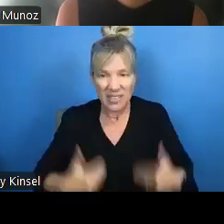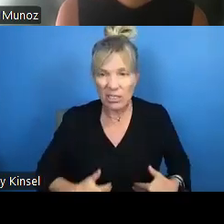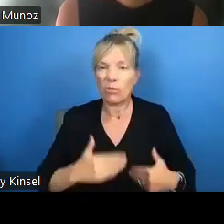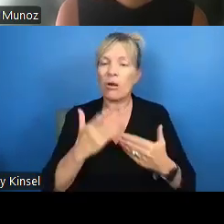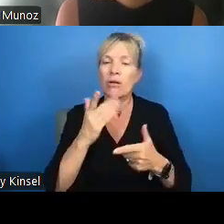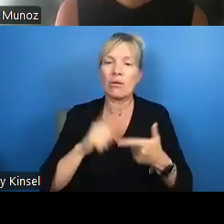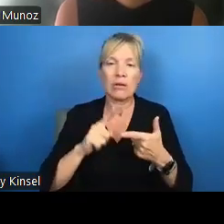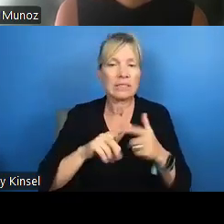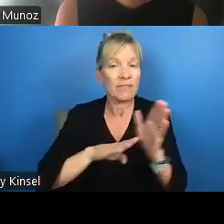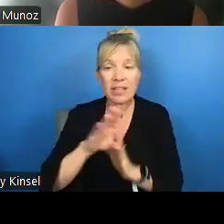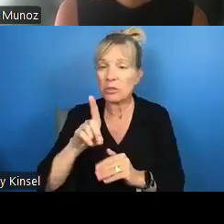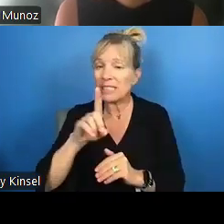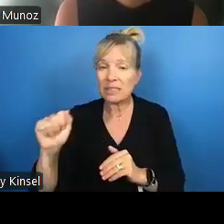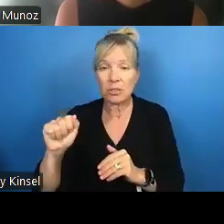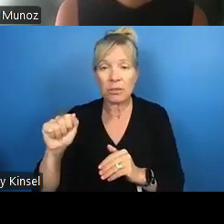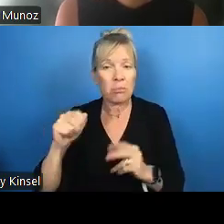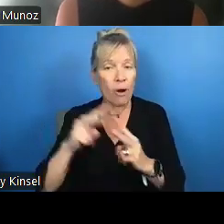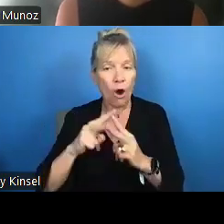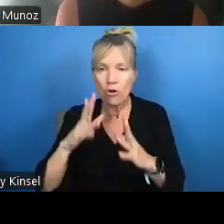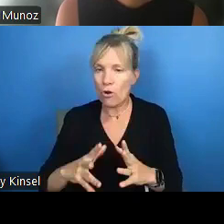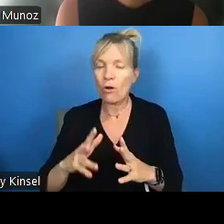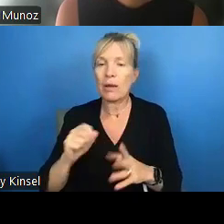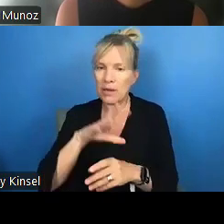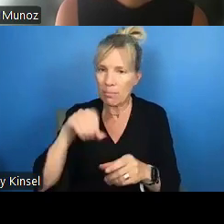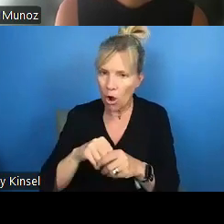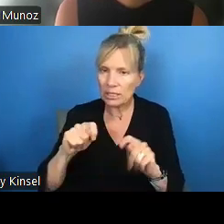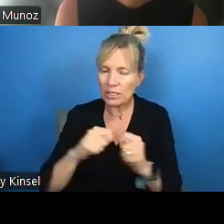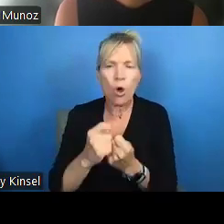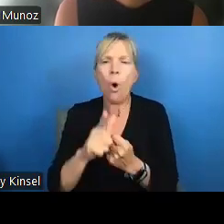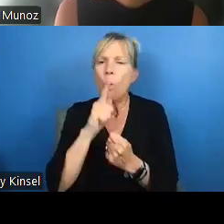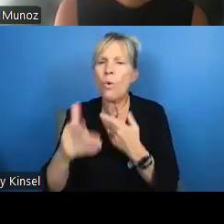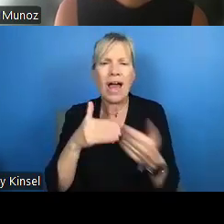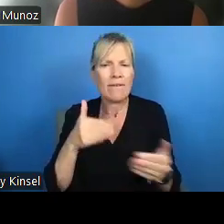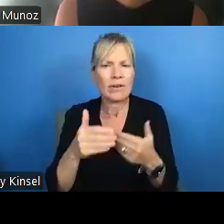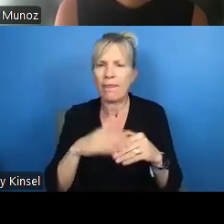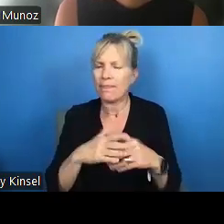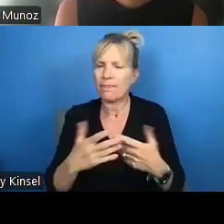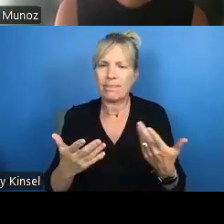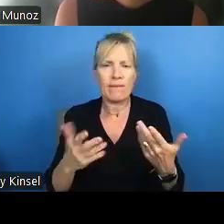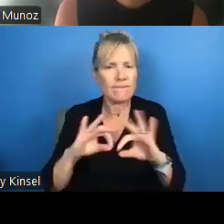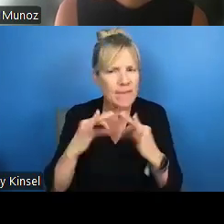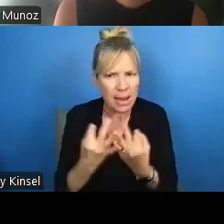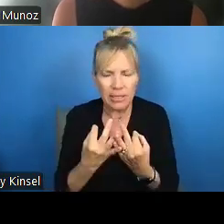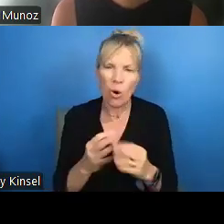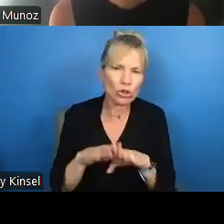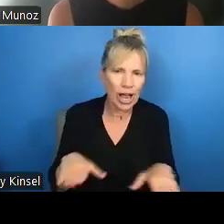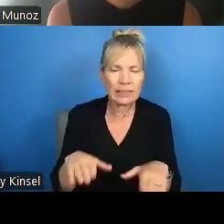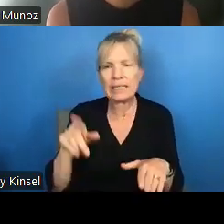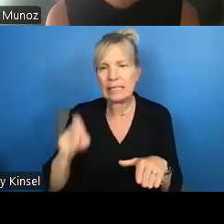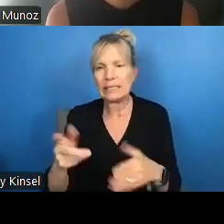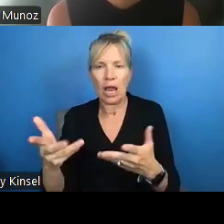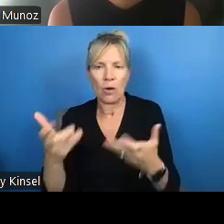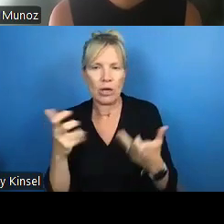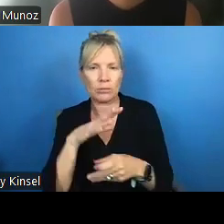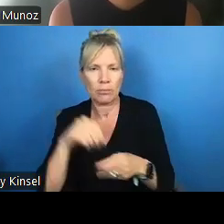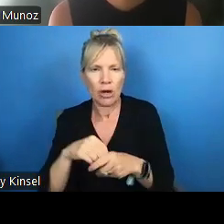developmental disabilities partner that can be part of it. It's whoever the child or the family needs and wants to be part